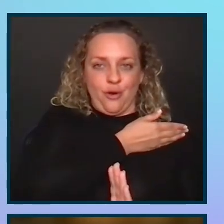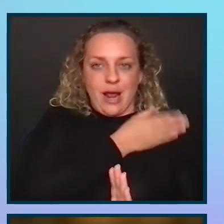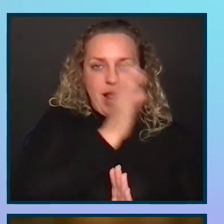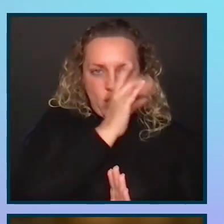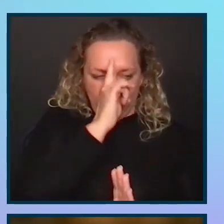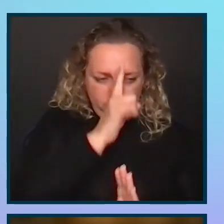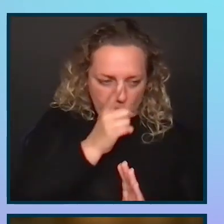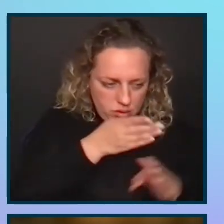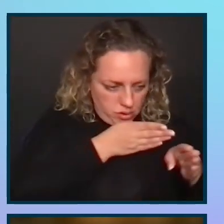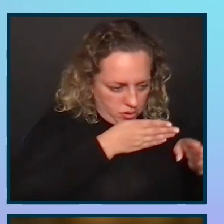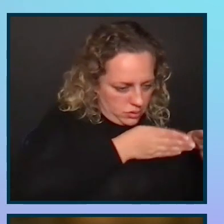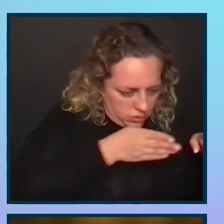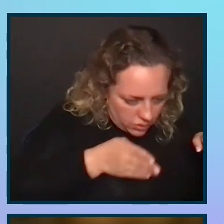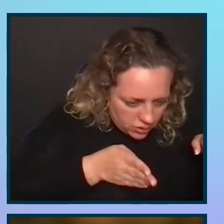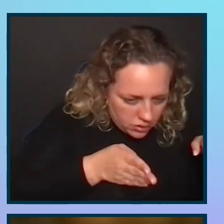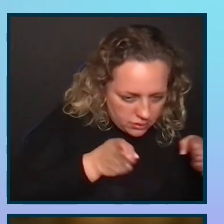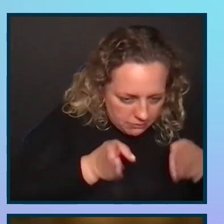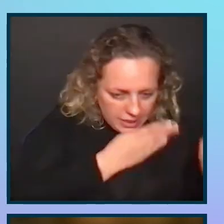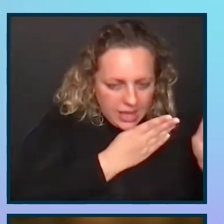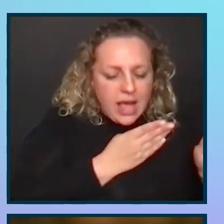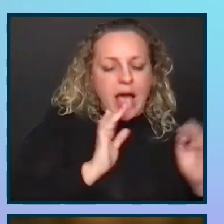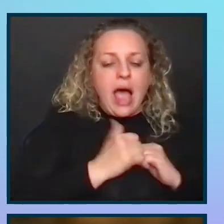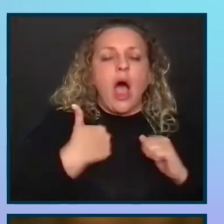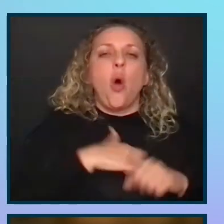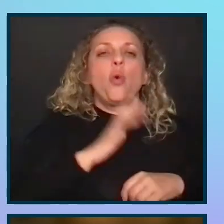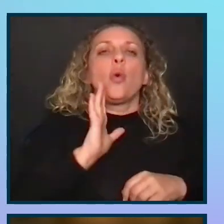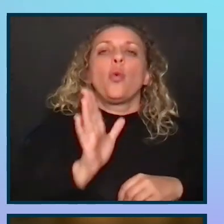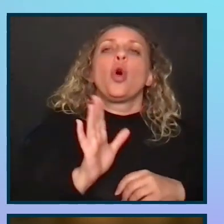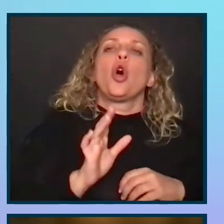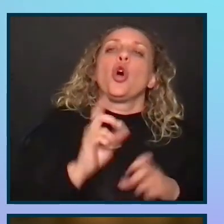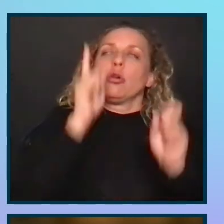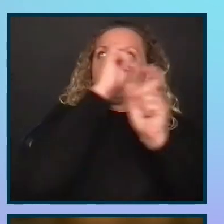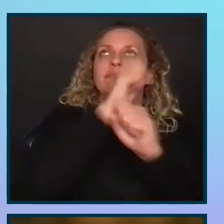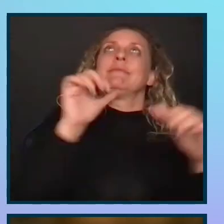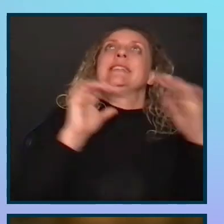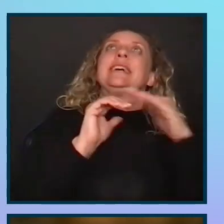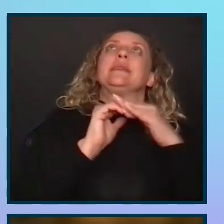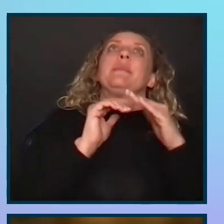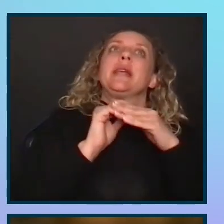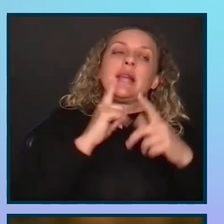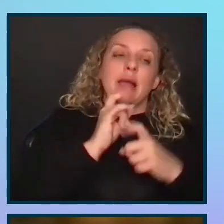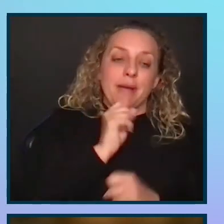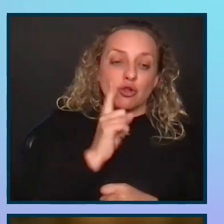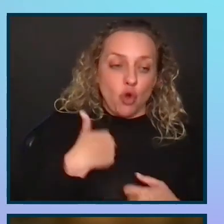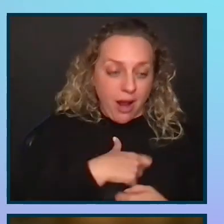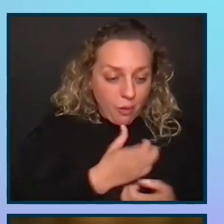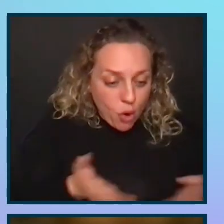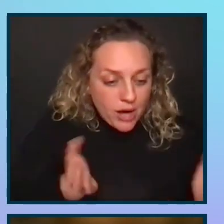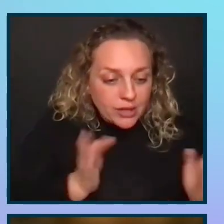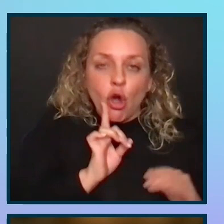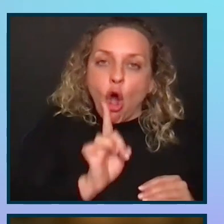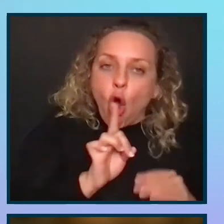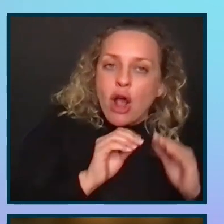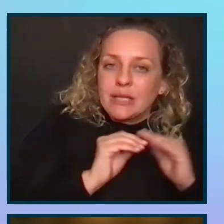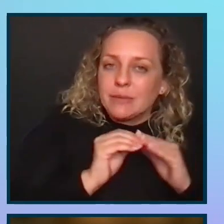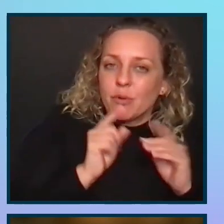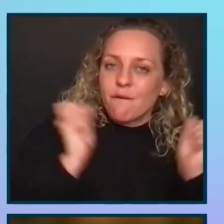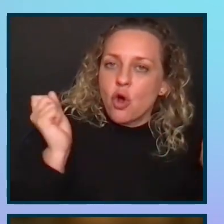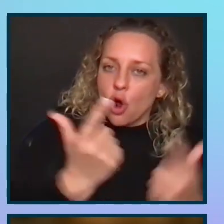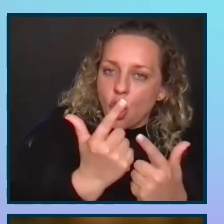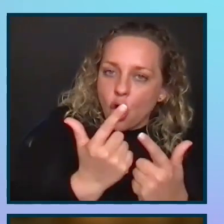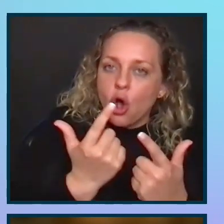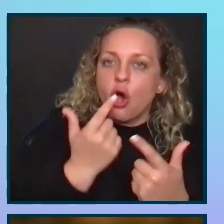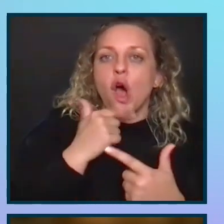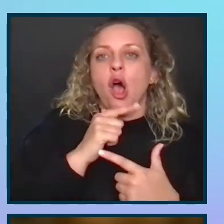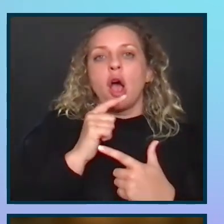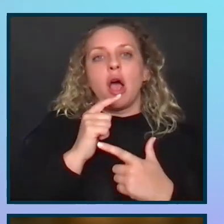plan strategically about how we're gonna create accessibility and make sure our products are accessible. It creates for